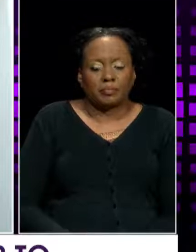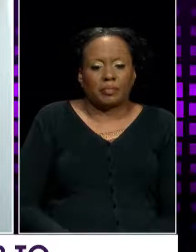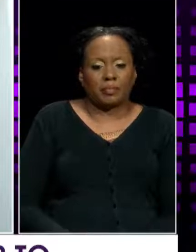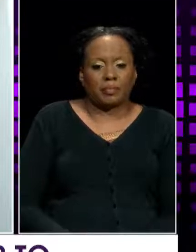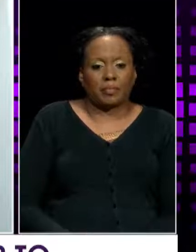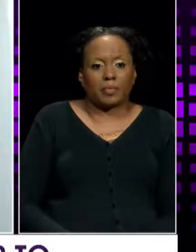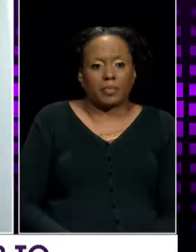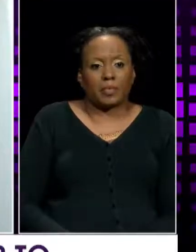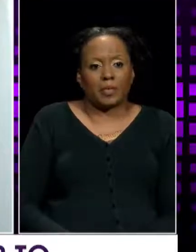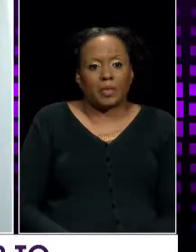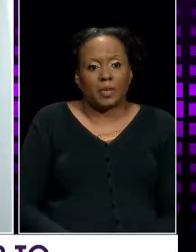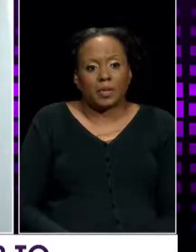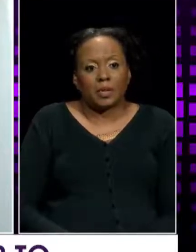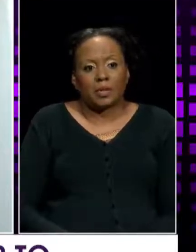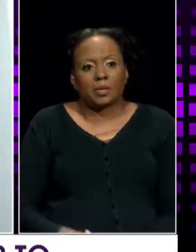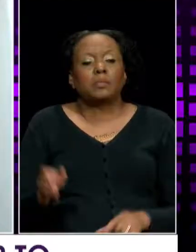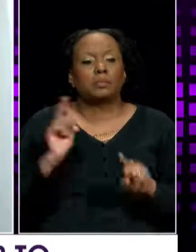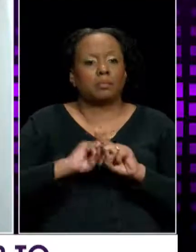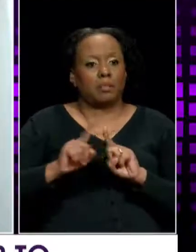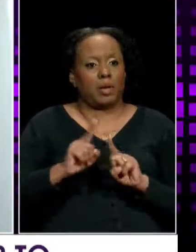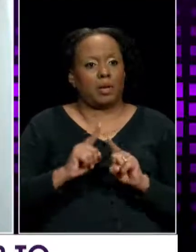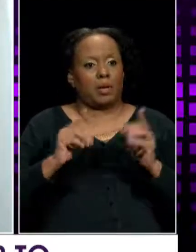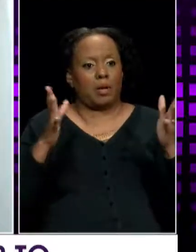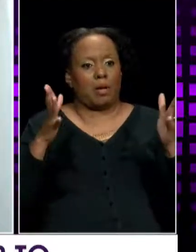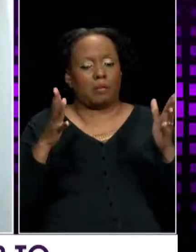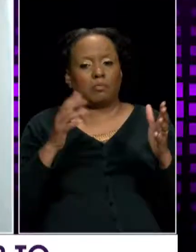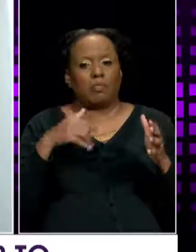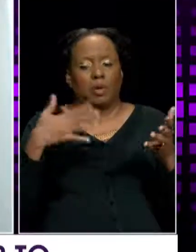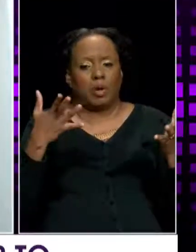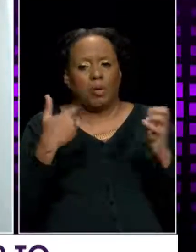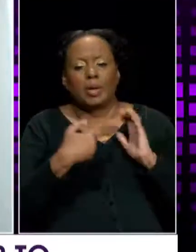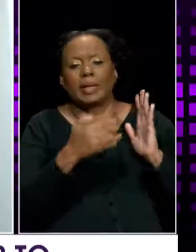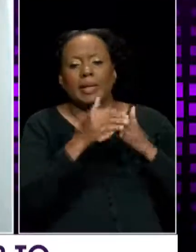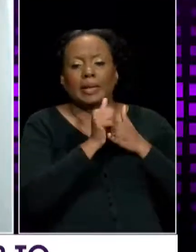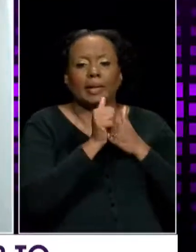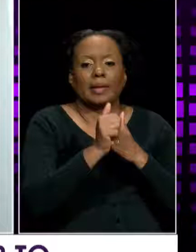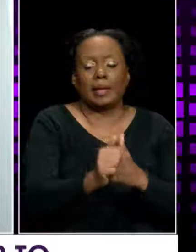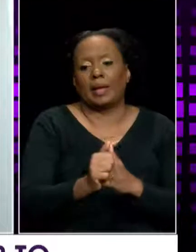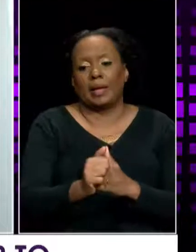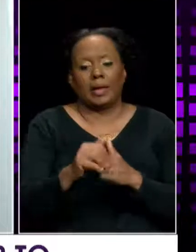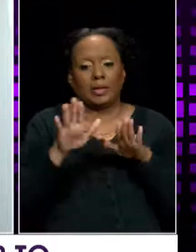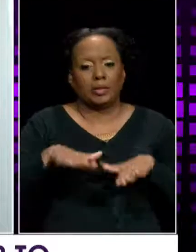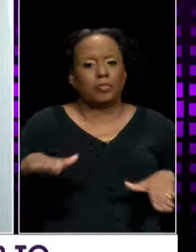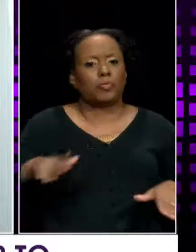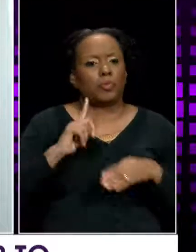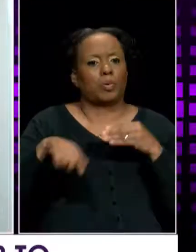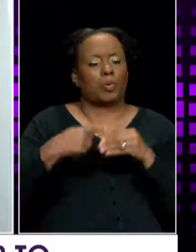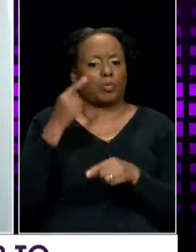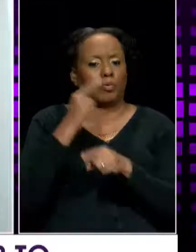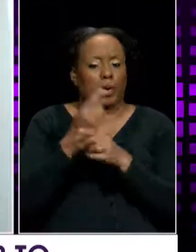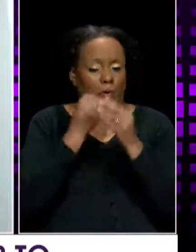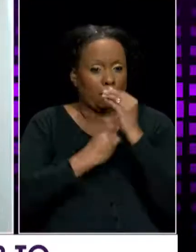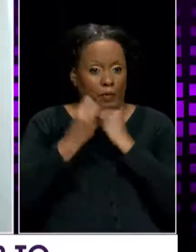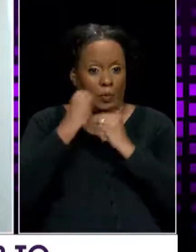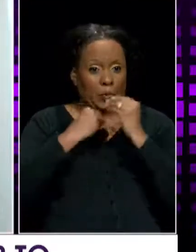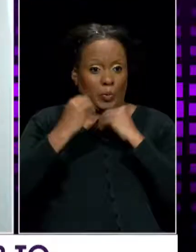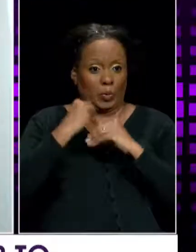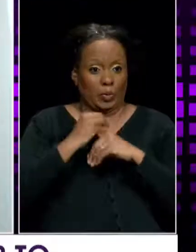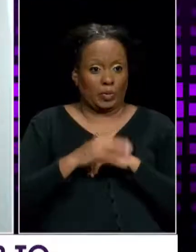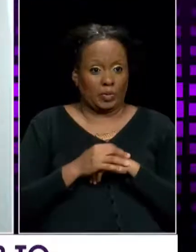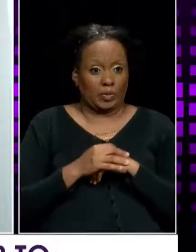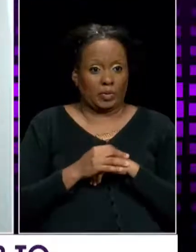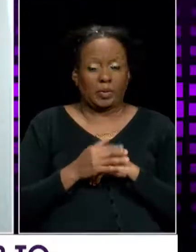to the correct foods to eat. I mean, you can eat as much as you want to eat, but eat at moderation as well. And it's better that you